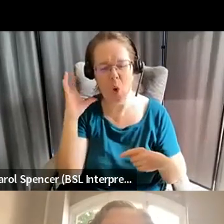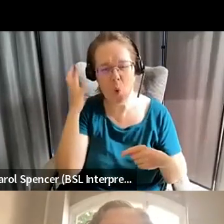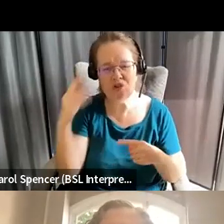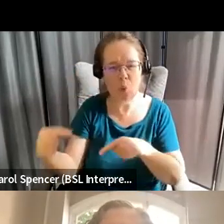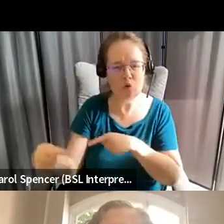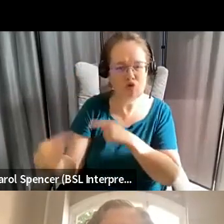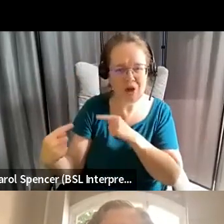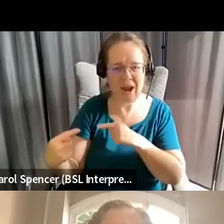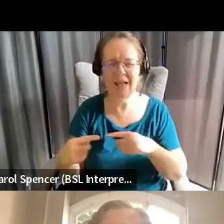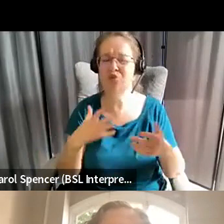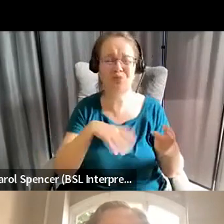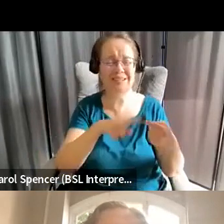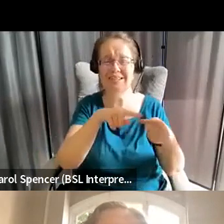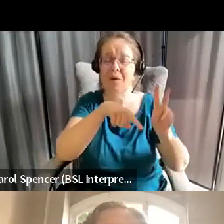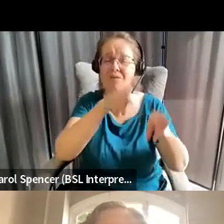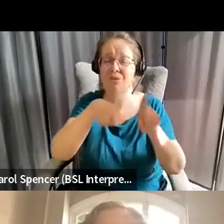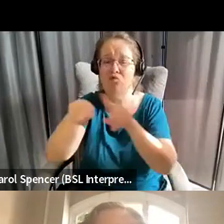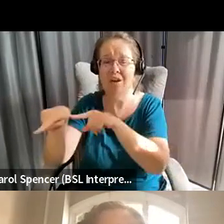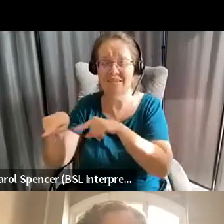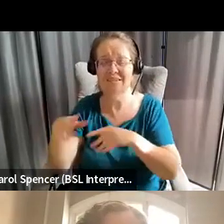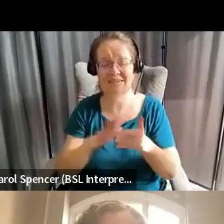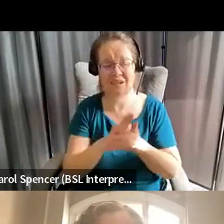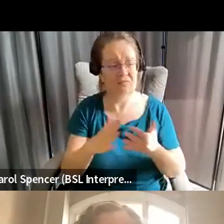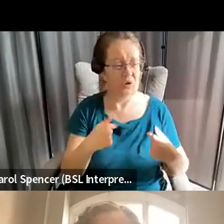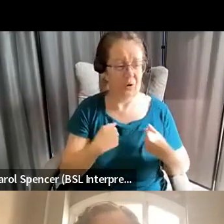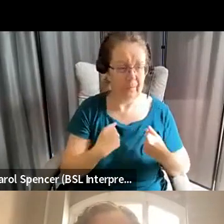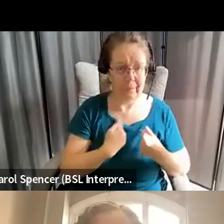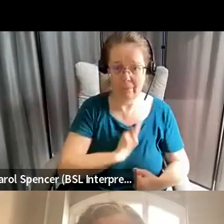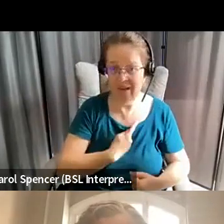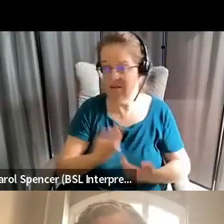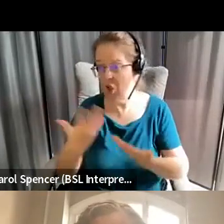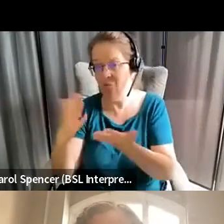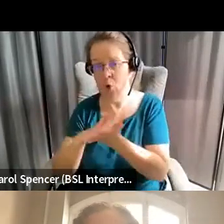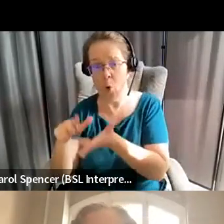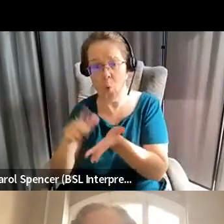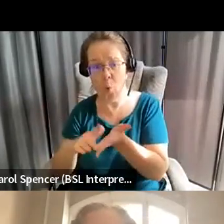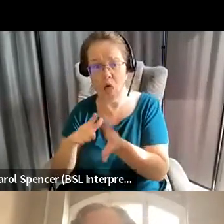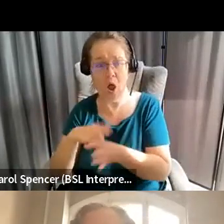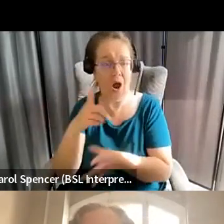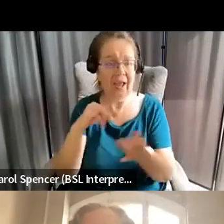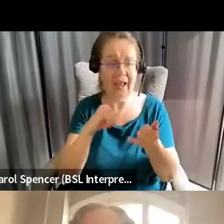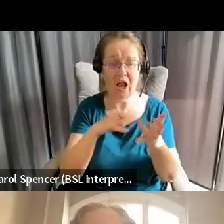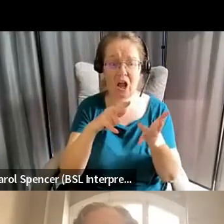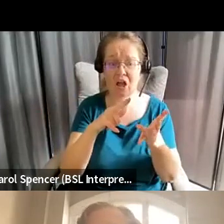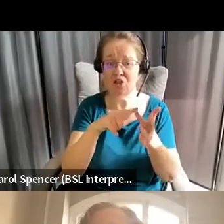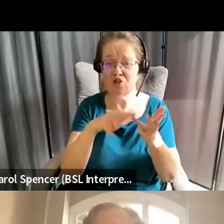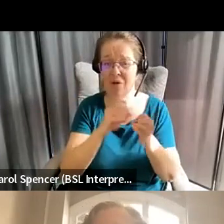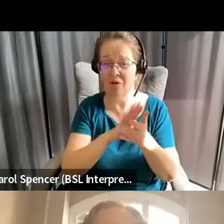really just varieties of something that my either myself or Holly or Siobhan or Sandi